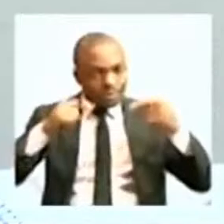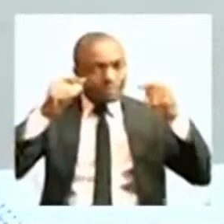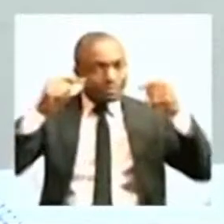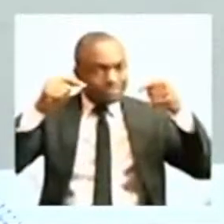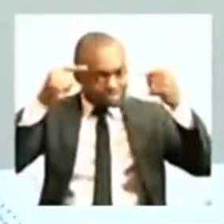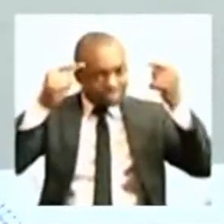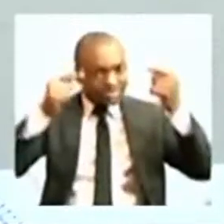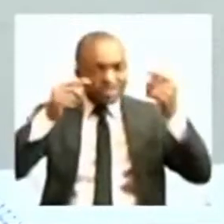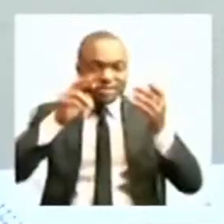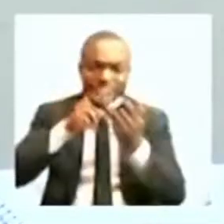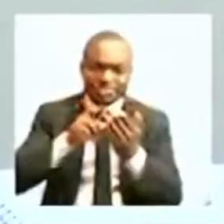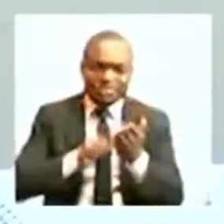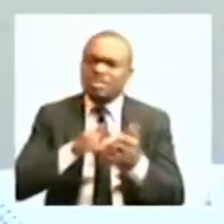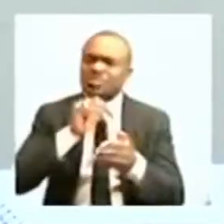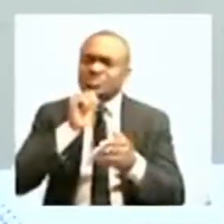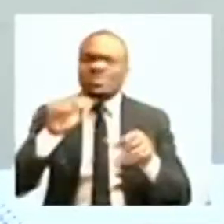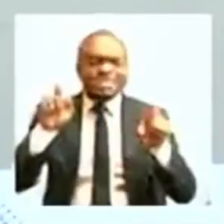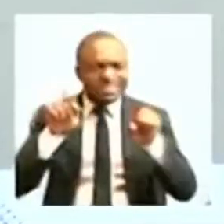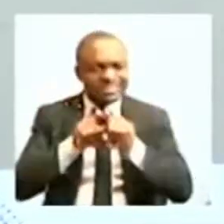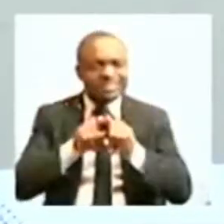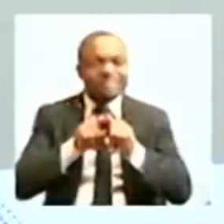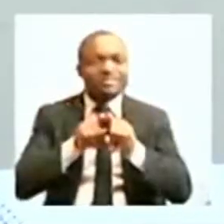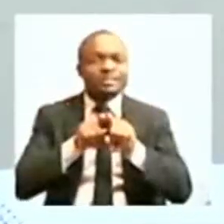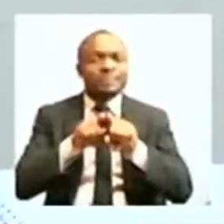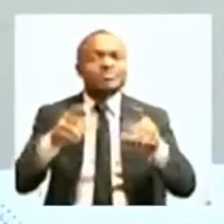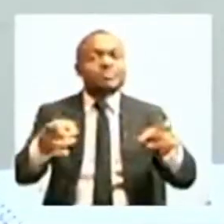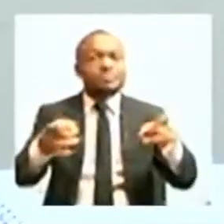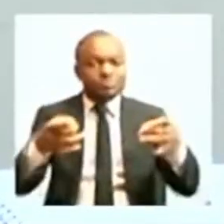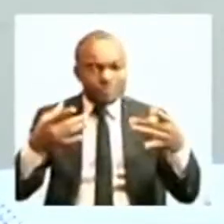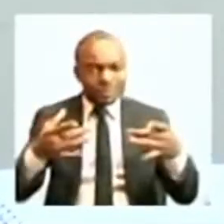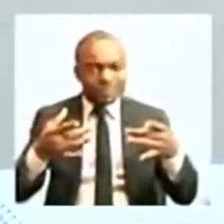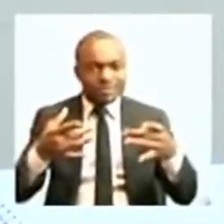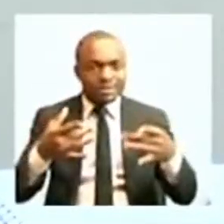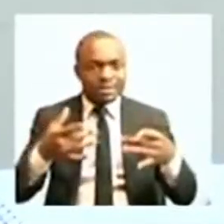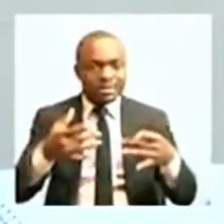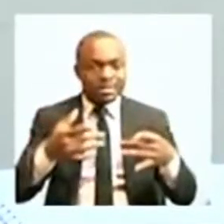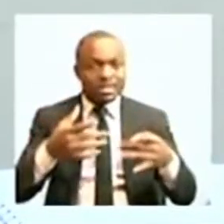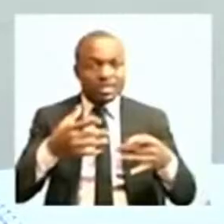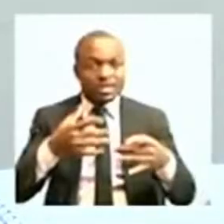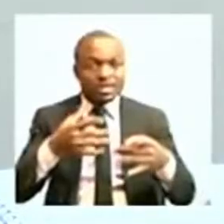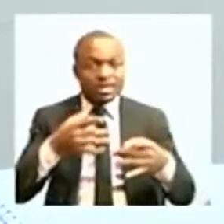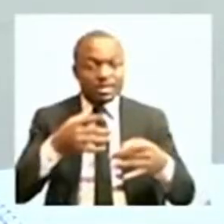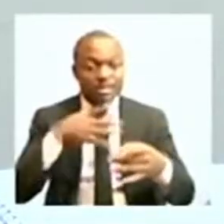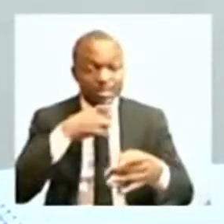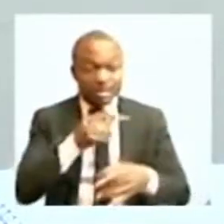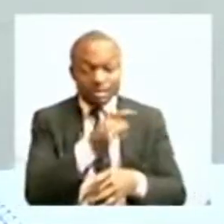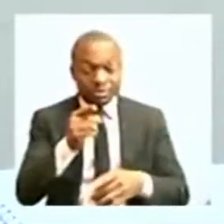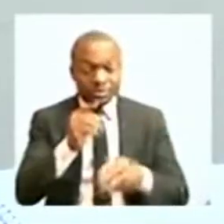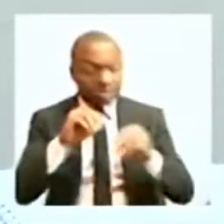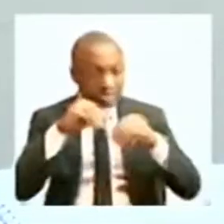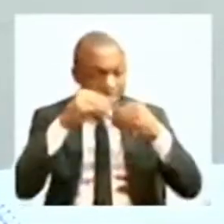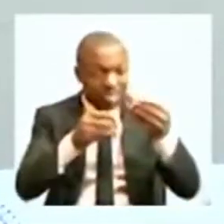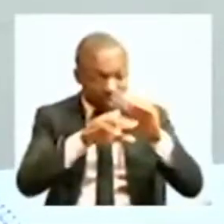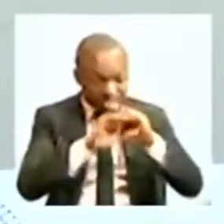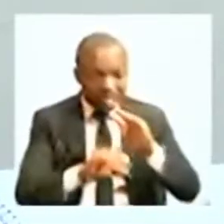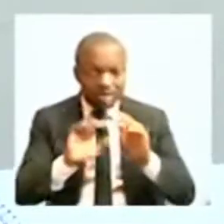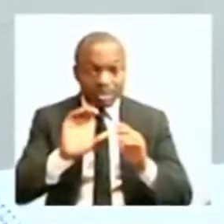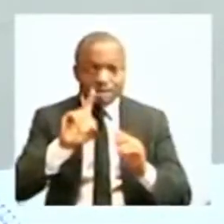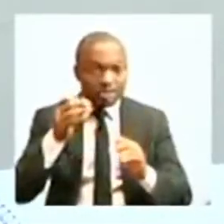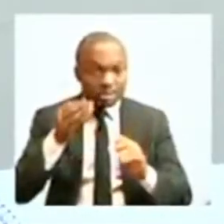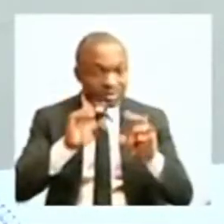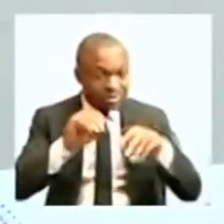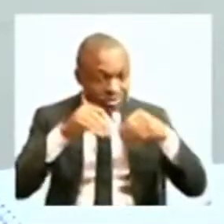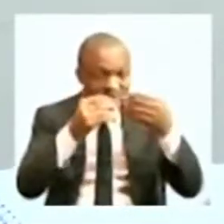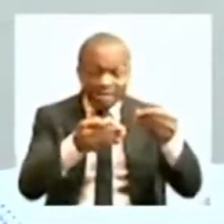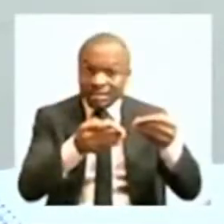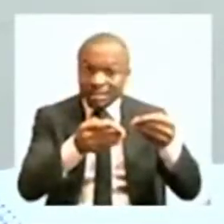not at the same speed like those procured under CDF. You procure a CDF project with a good contractor